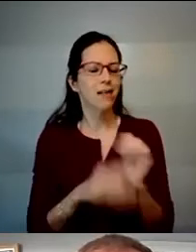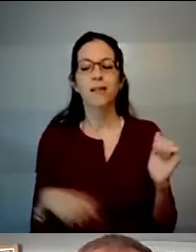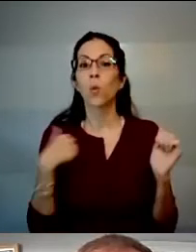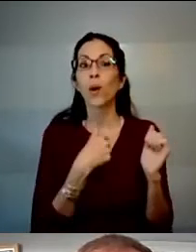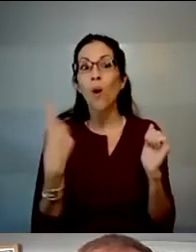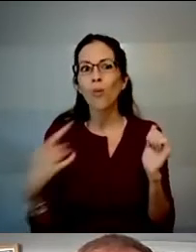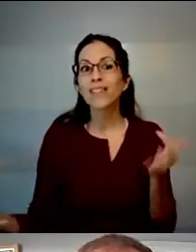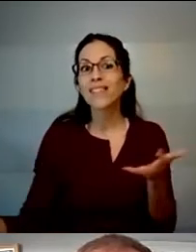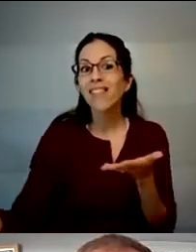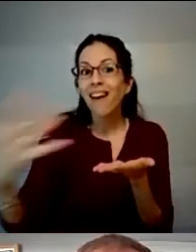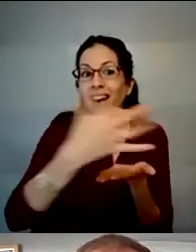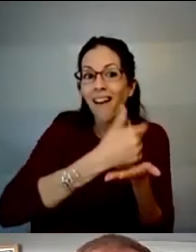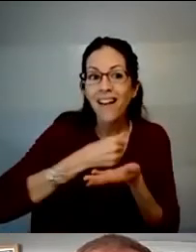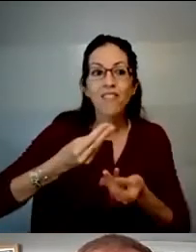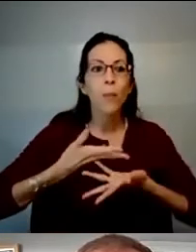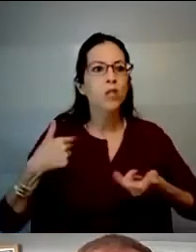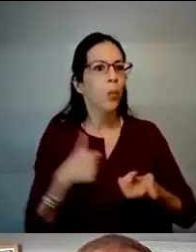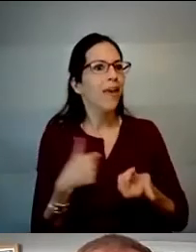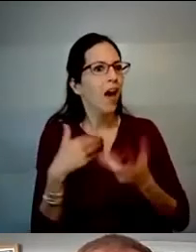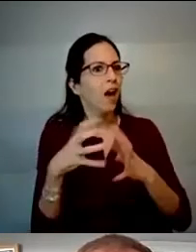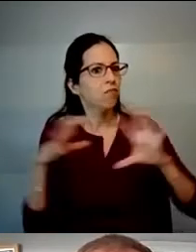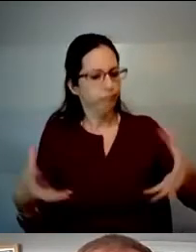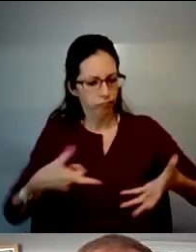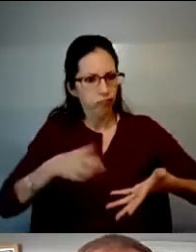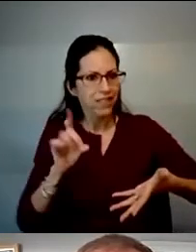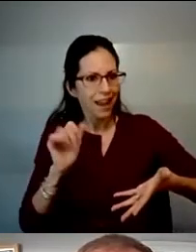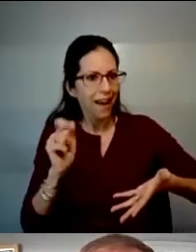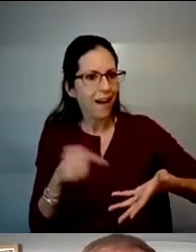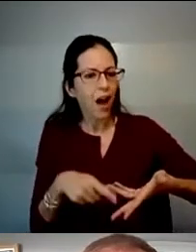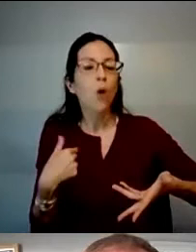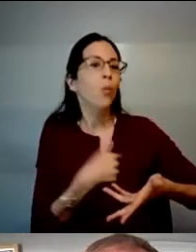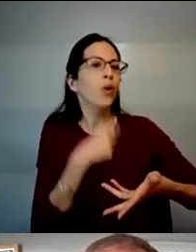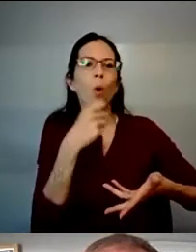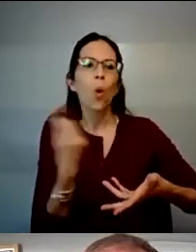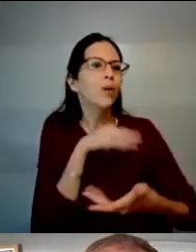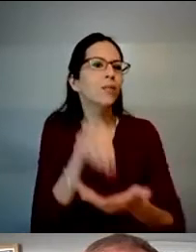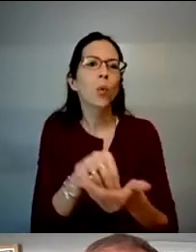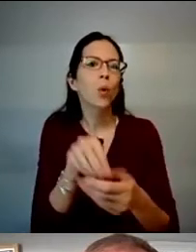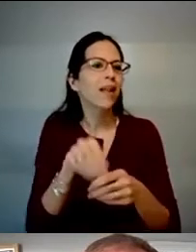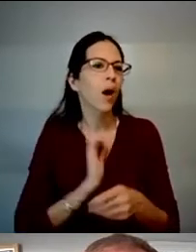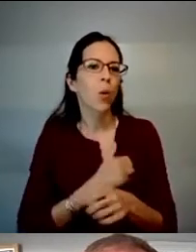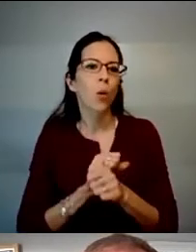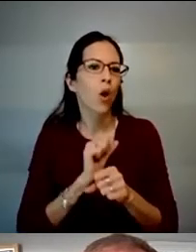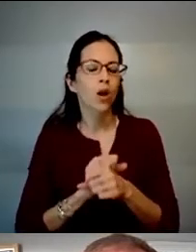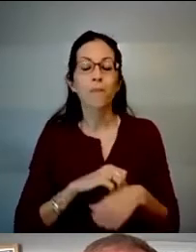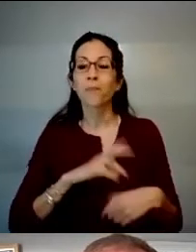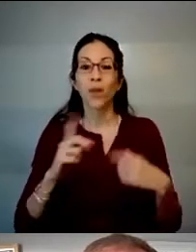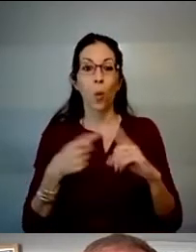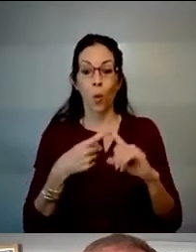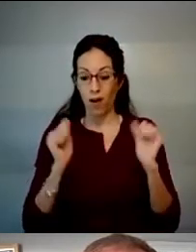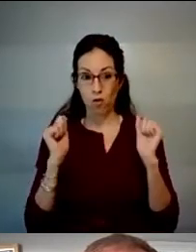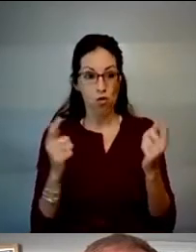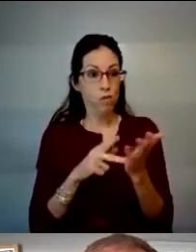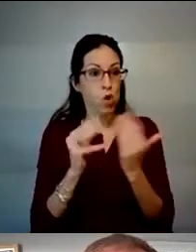We have a lot of data on it. We just don't always put it in the work. And when we weren't able to have programming because